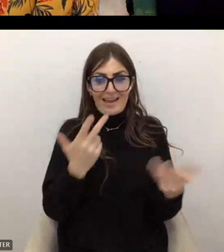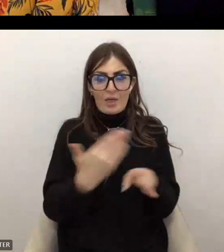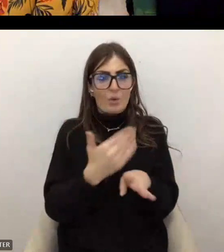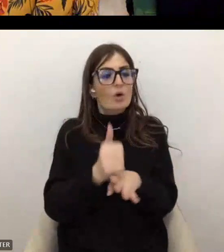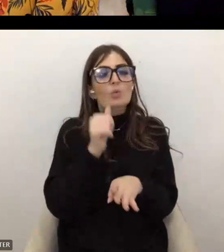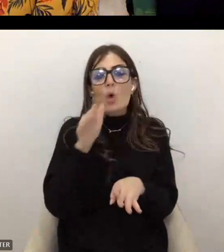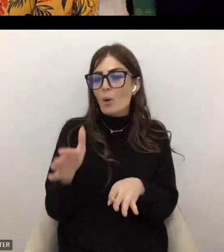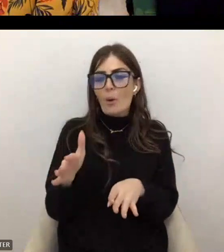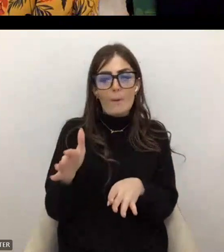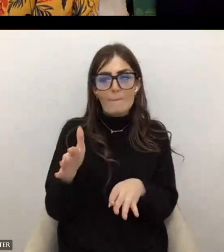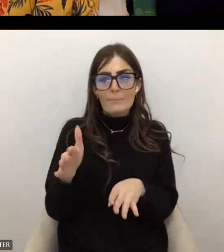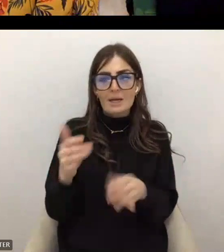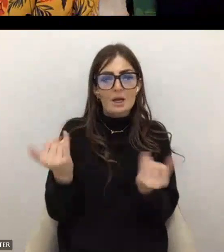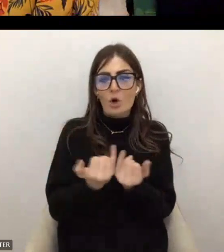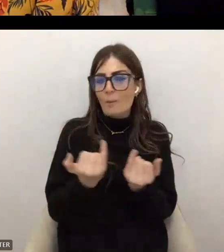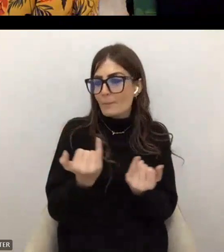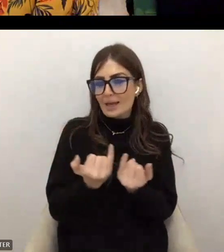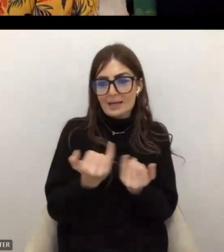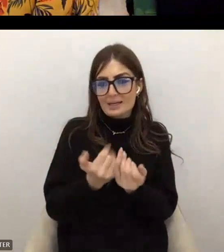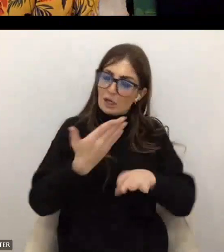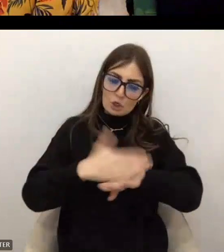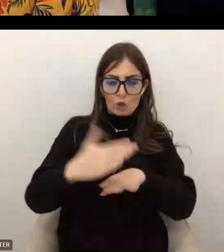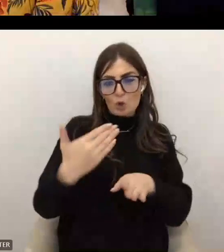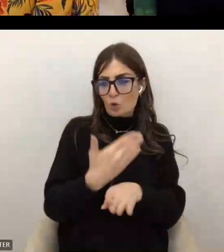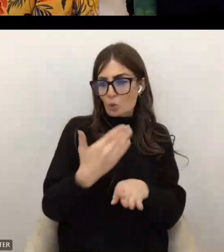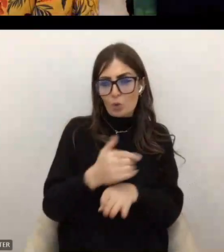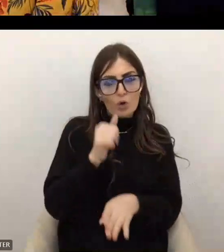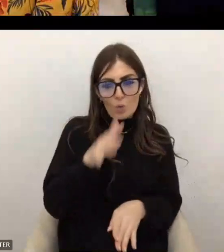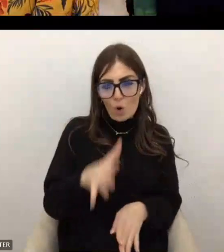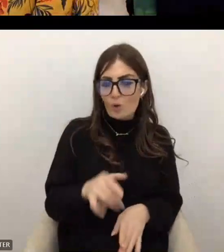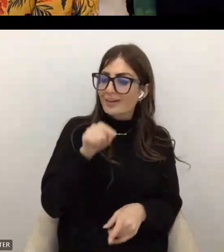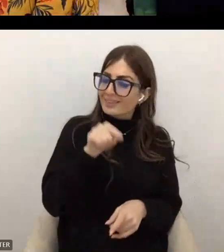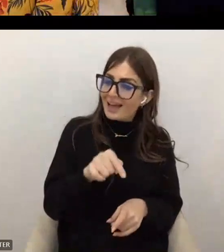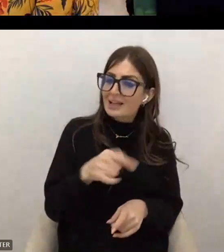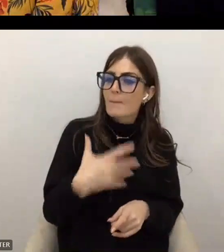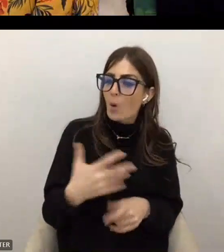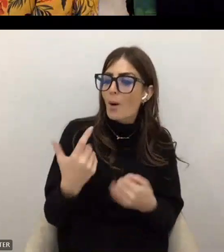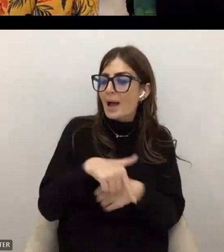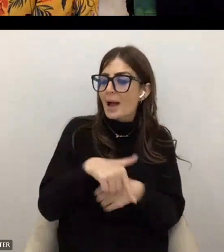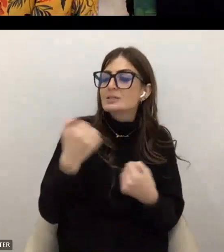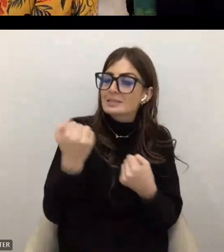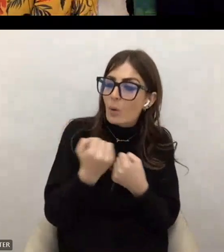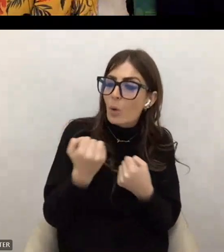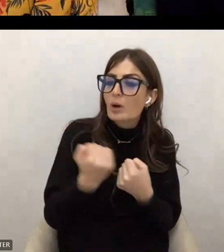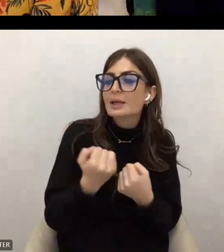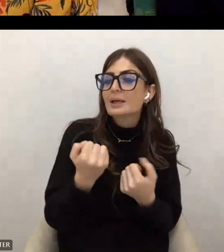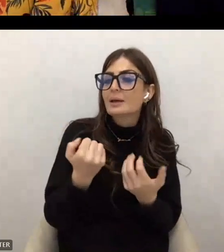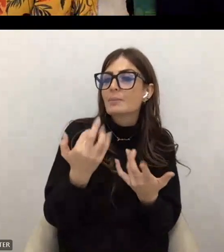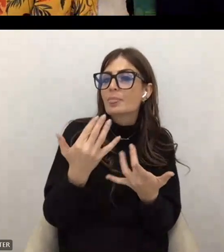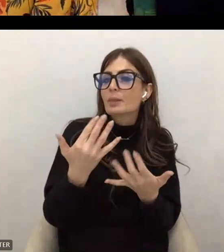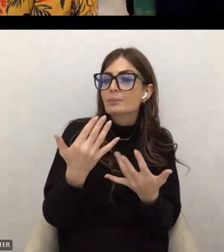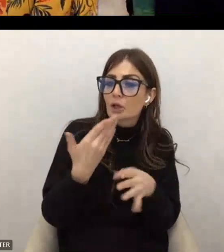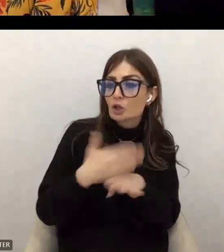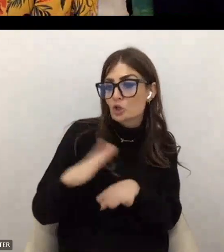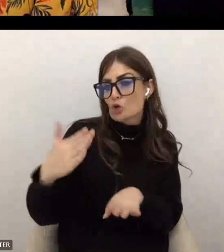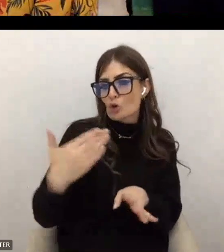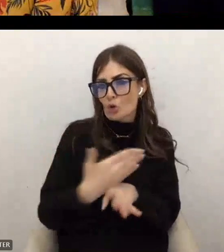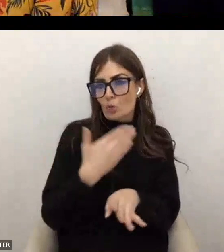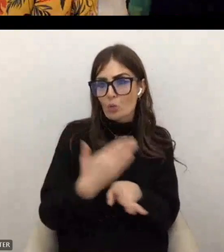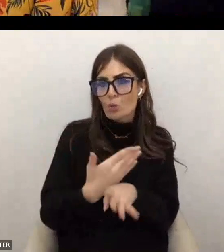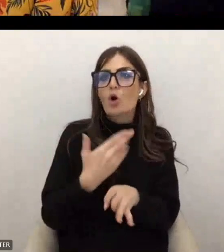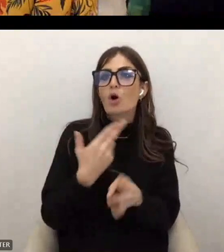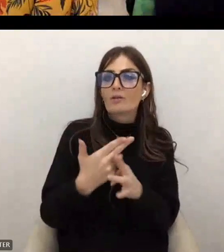won't be competitive in new work development. It's really about supporting work from